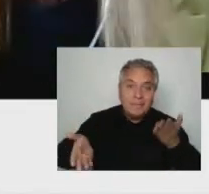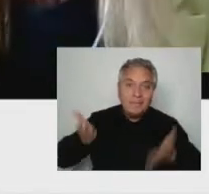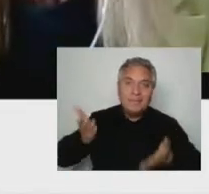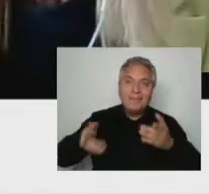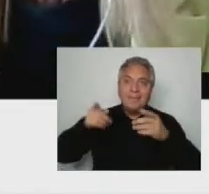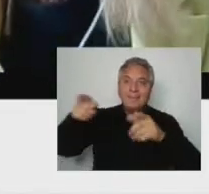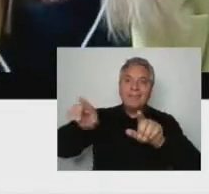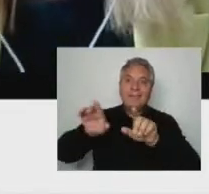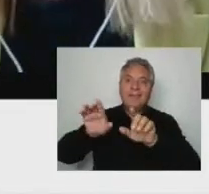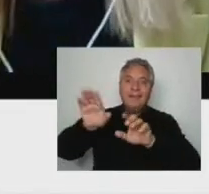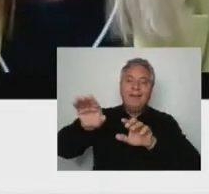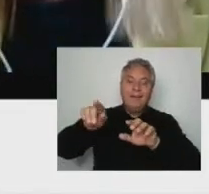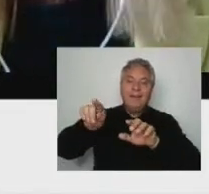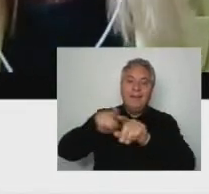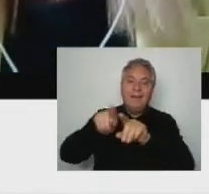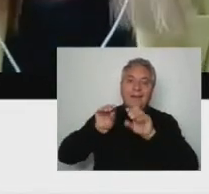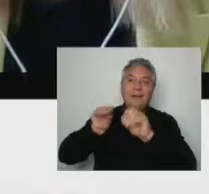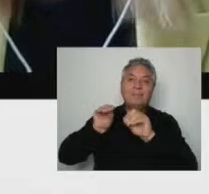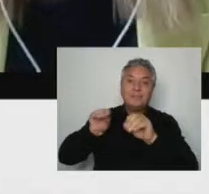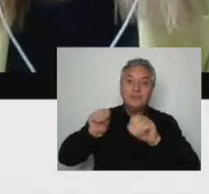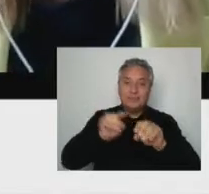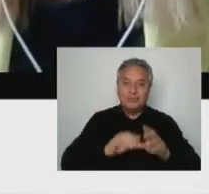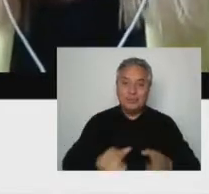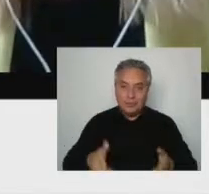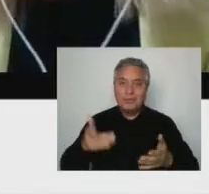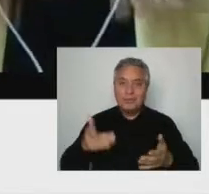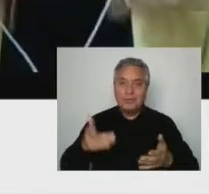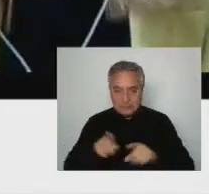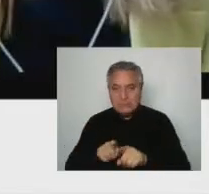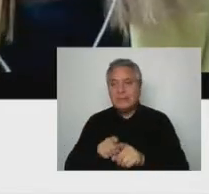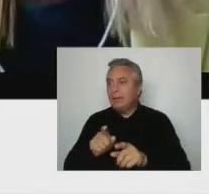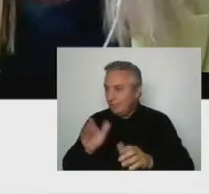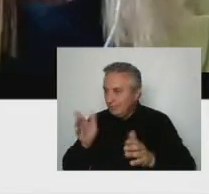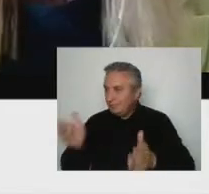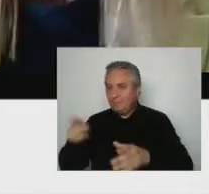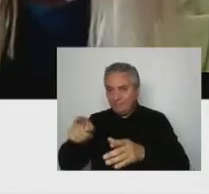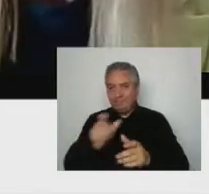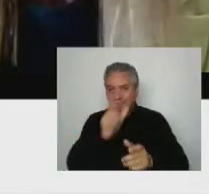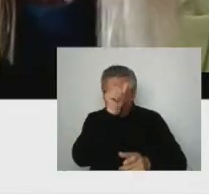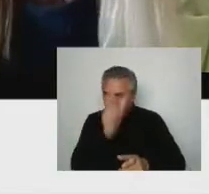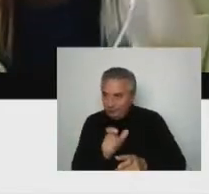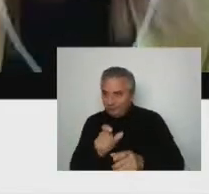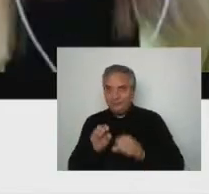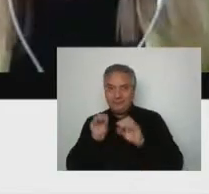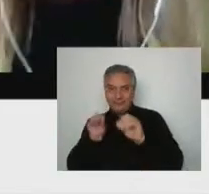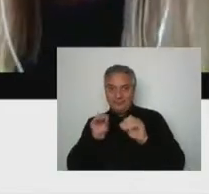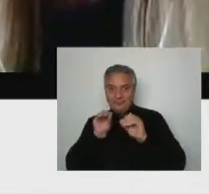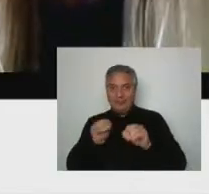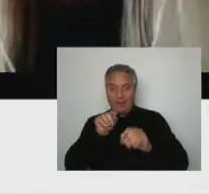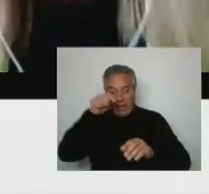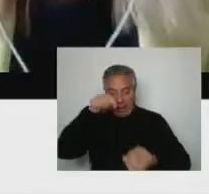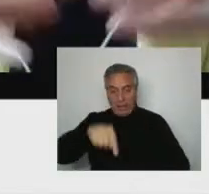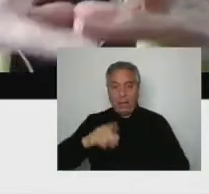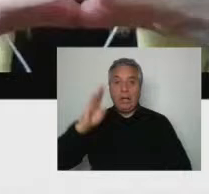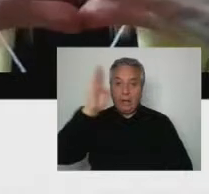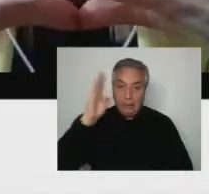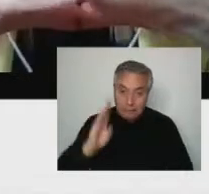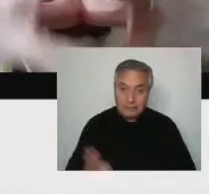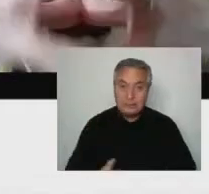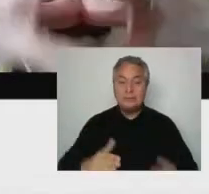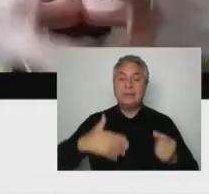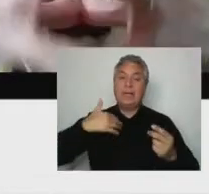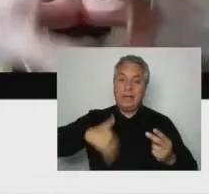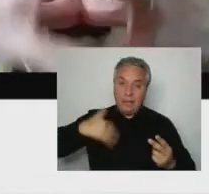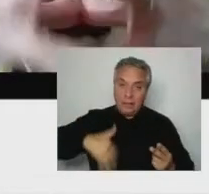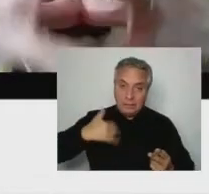complete separation between theory and practice when it comes to teacher training